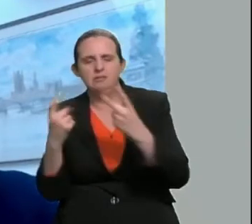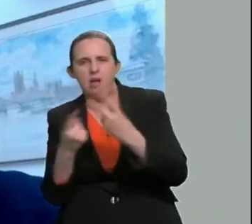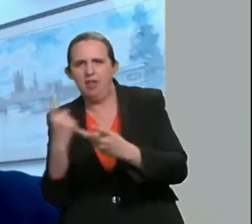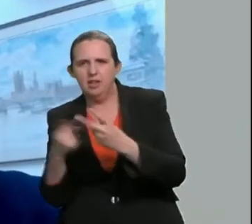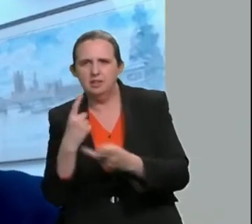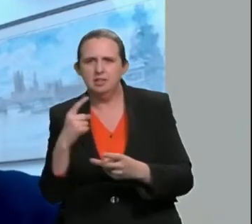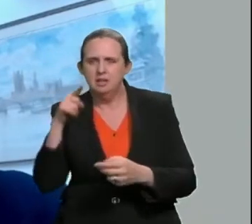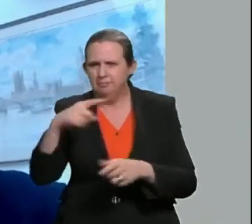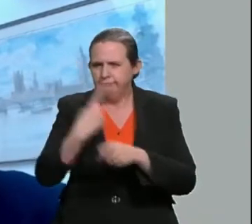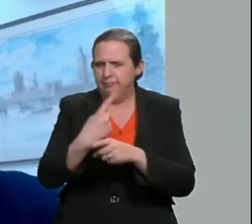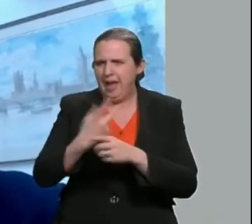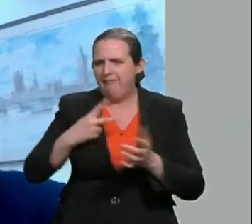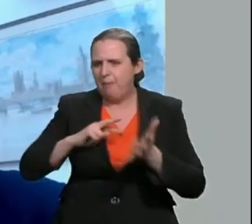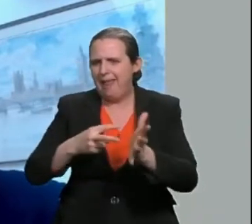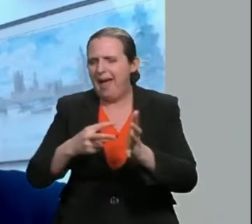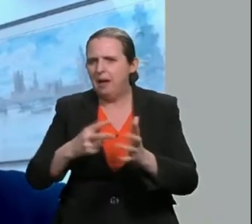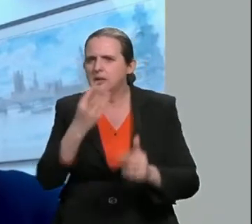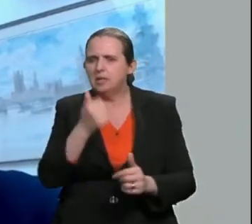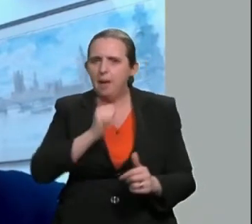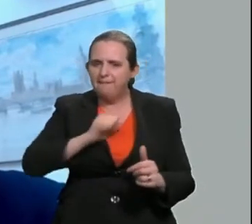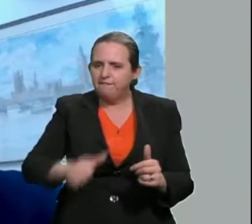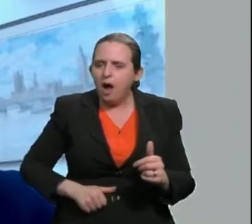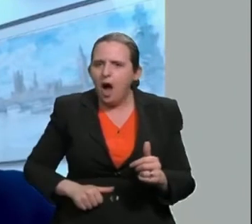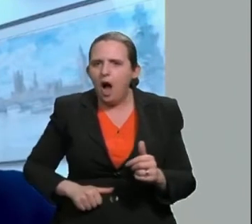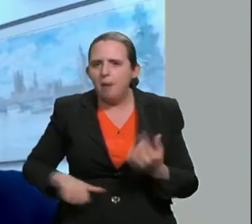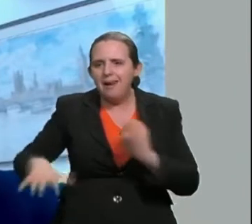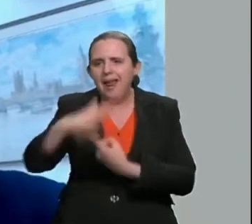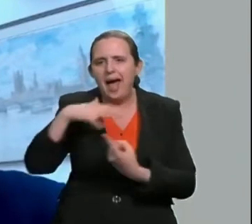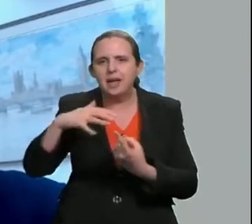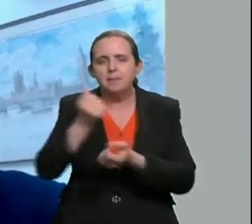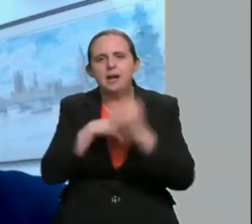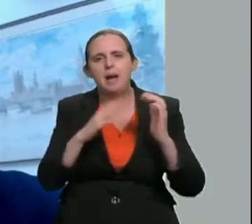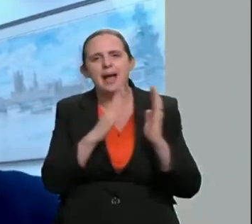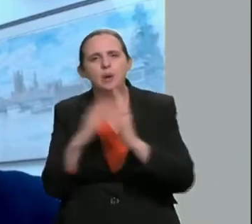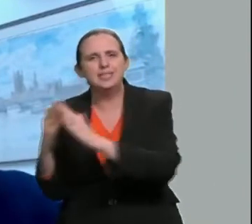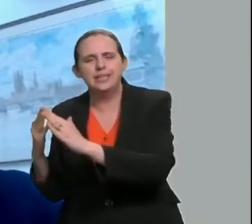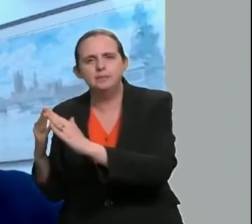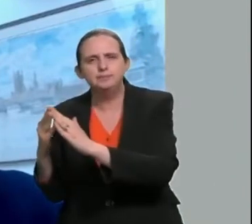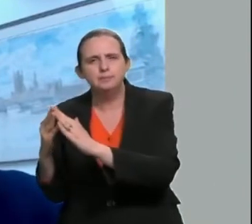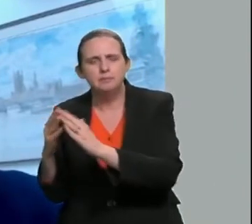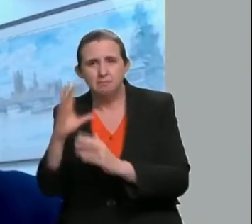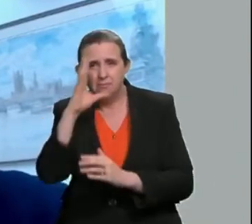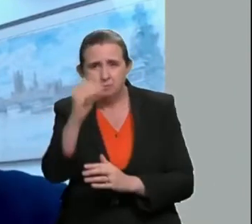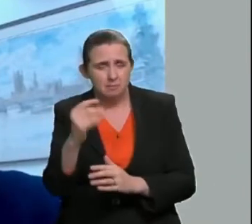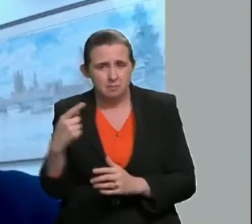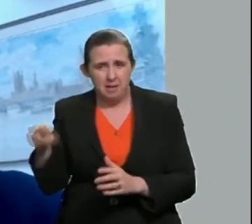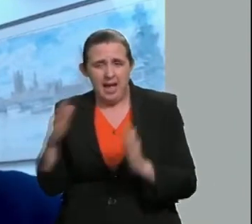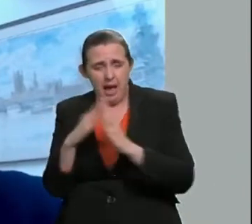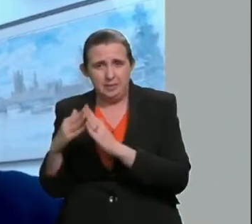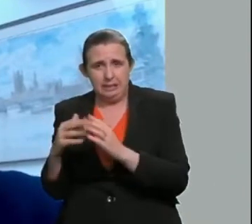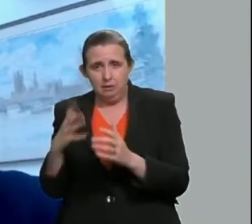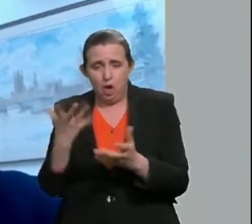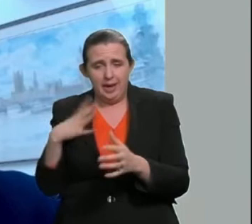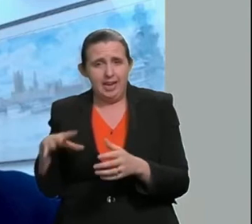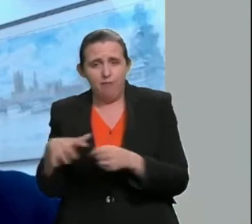of prime agricultural land in housing that is not needed for local people, but that is needed and required to